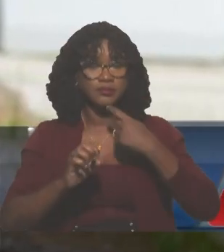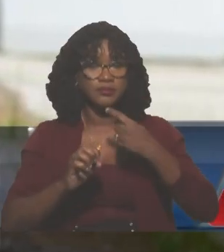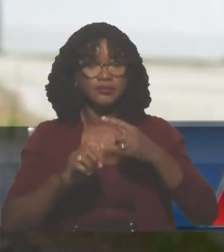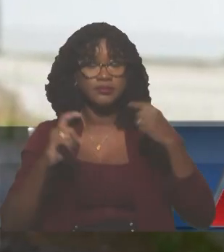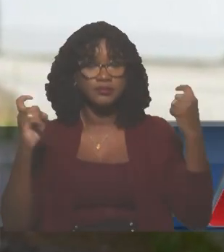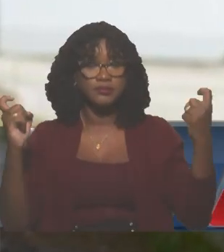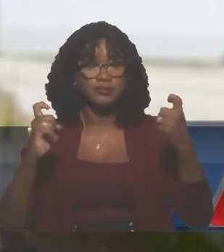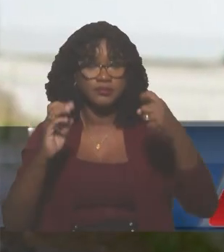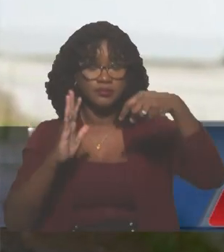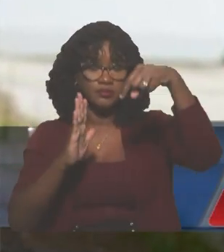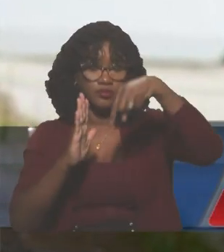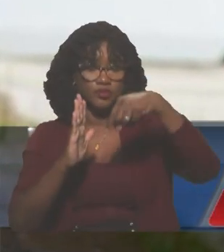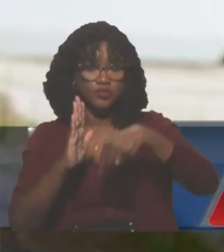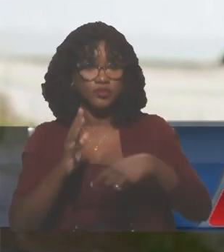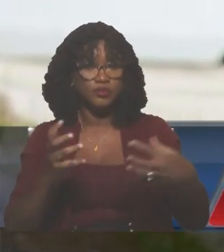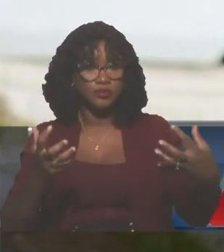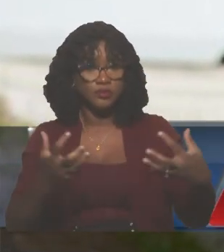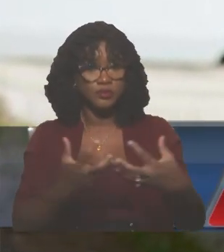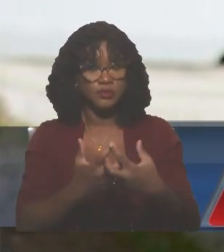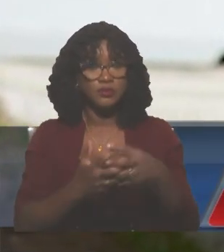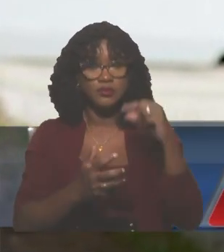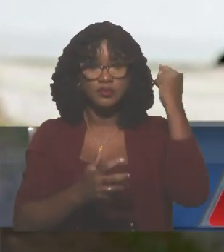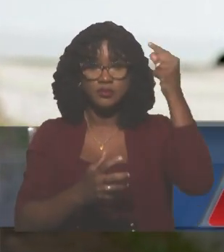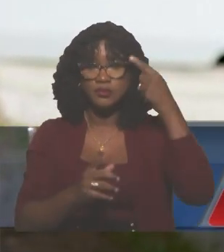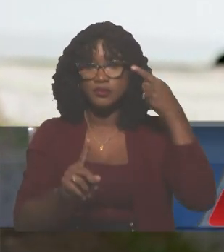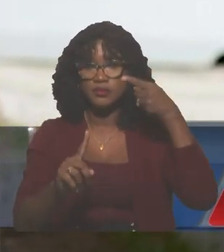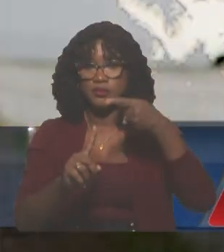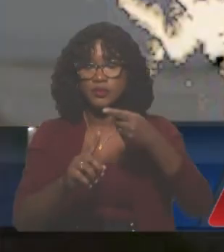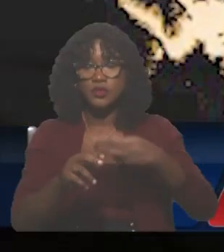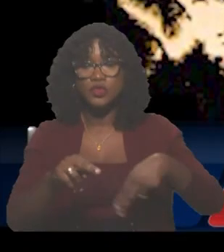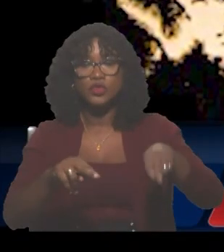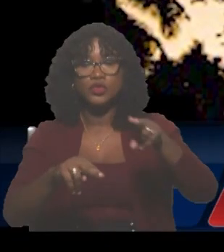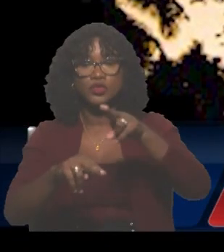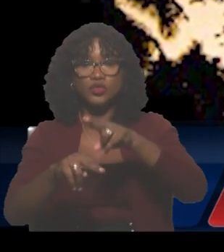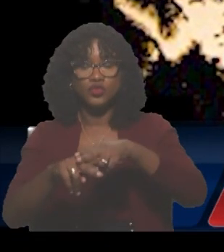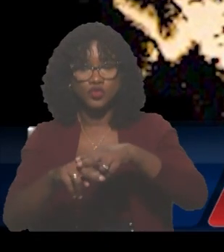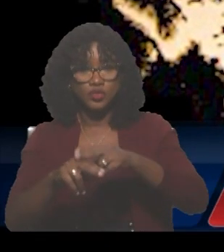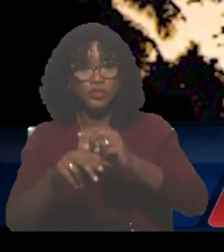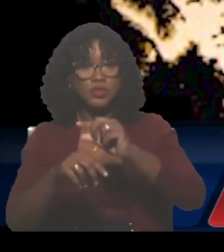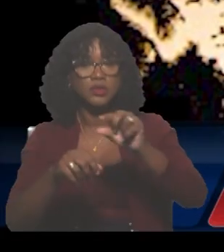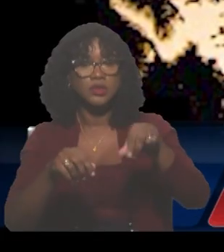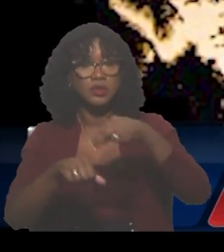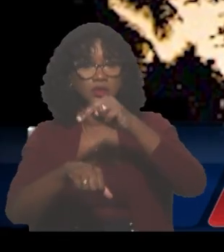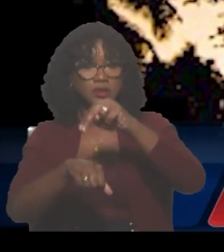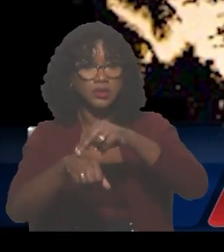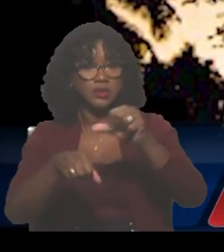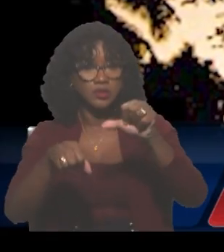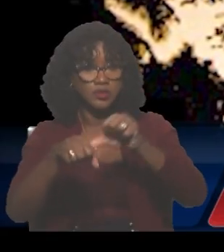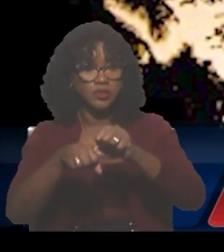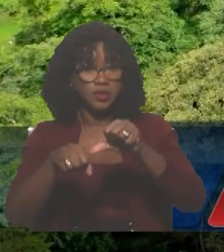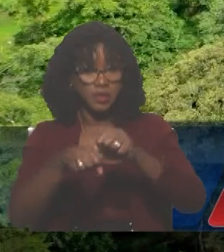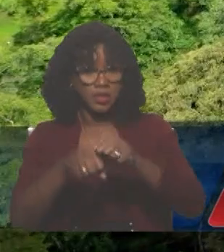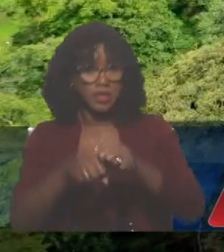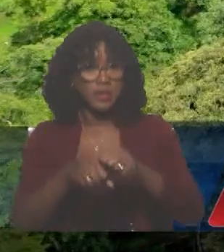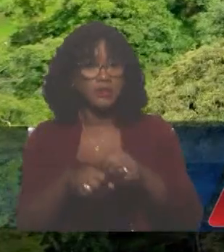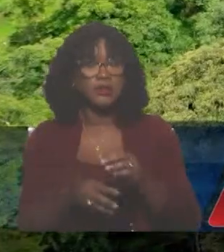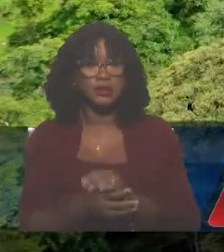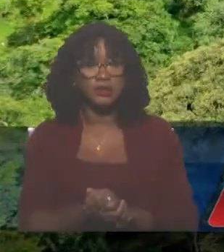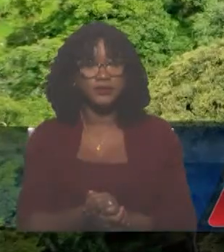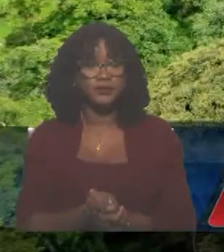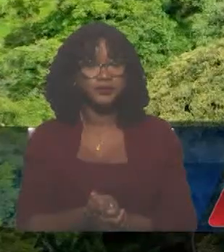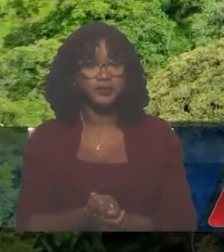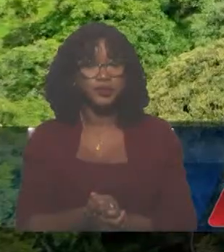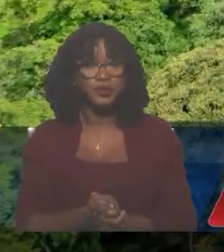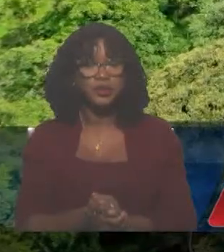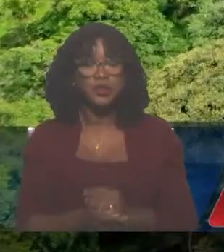the successful drilling aligns with government's objective of increasing the supply of natural gas to the domestic market. The ministry has also